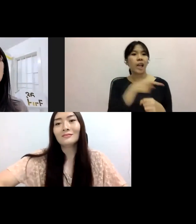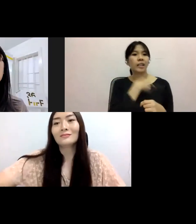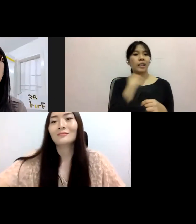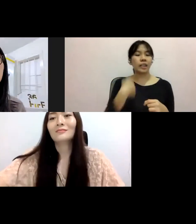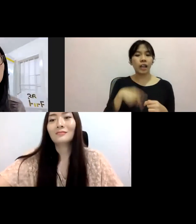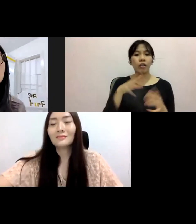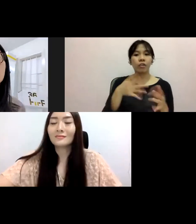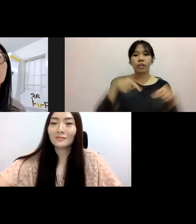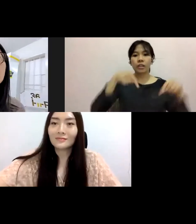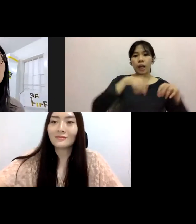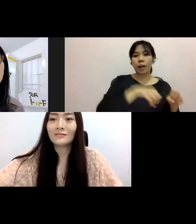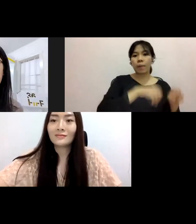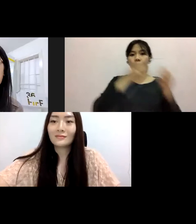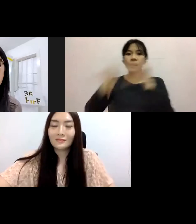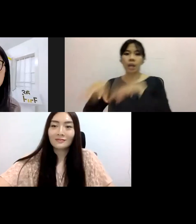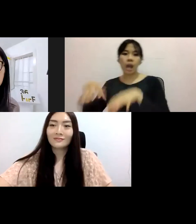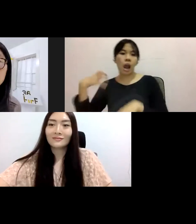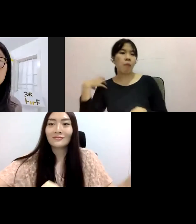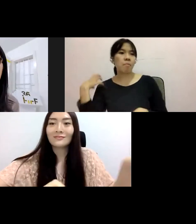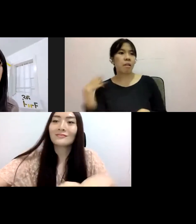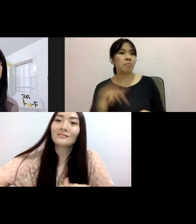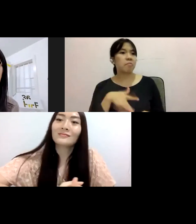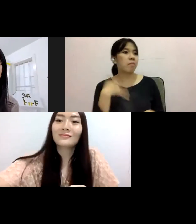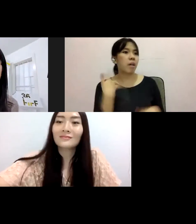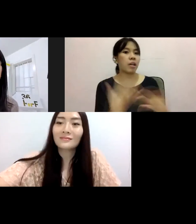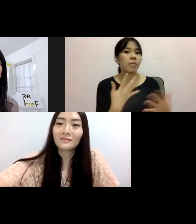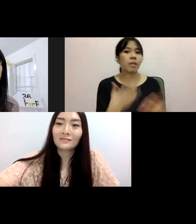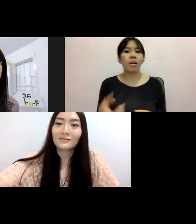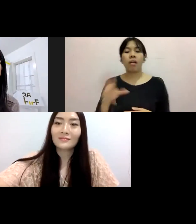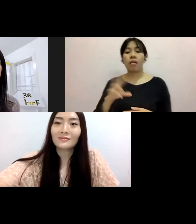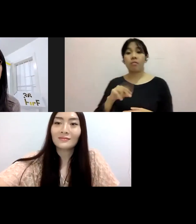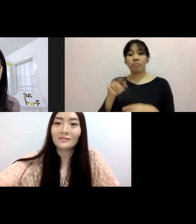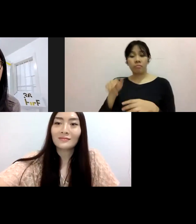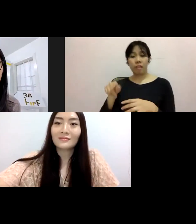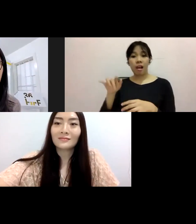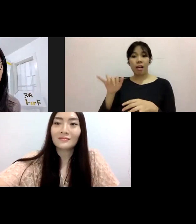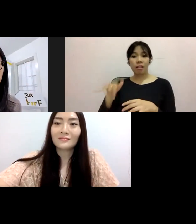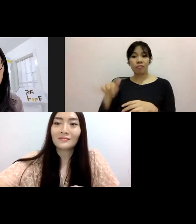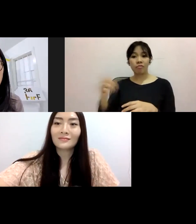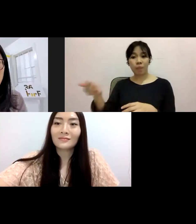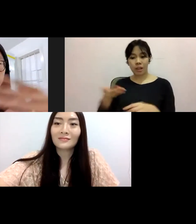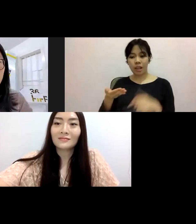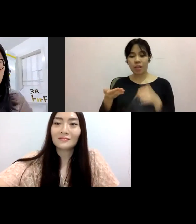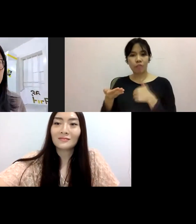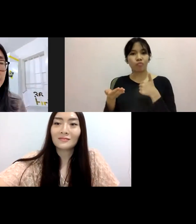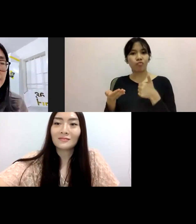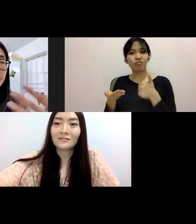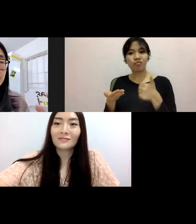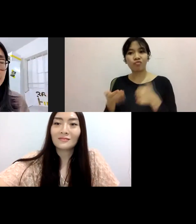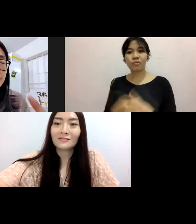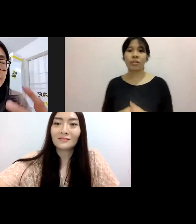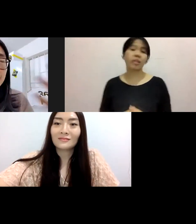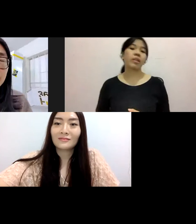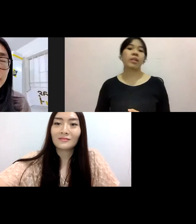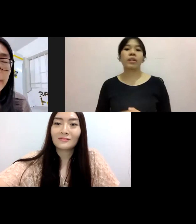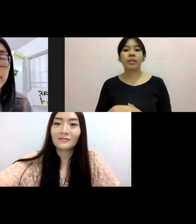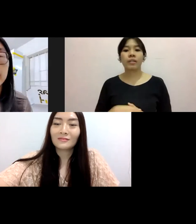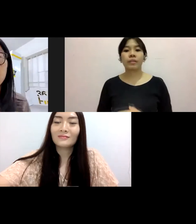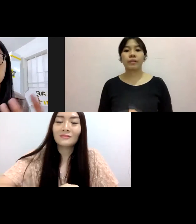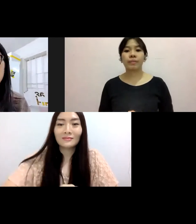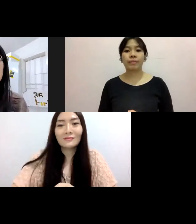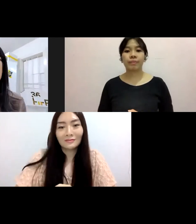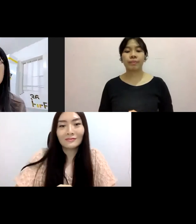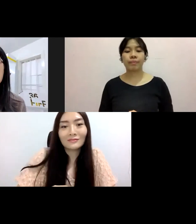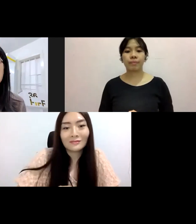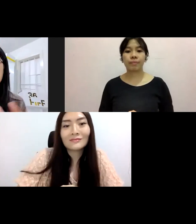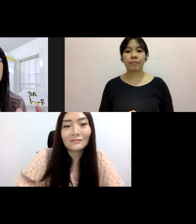Yeah, that's a really, really great question, because I can talk it, you know, from